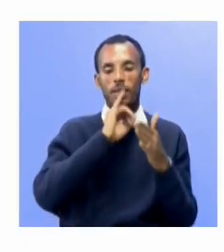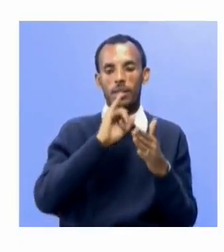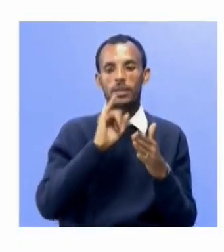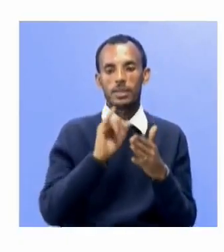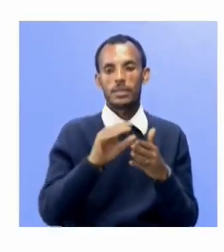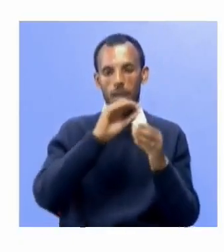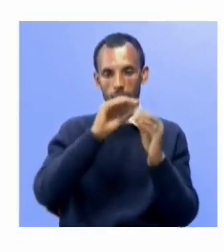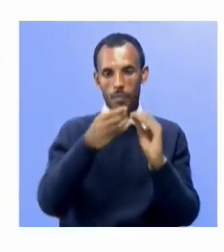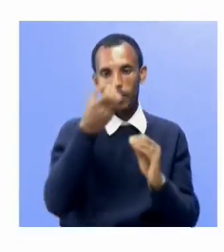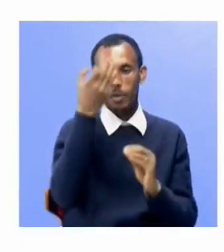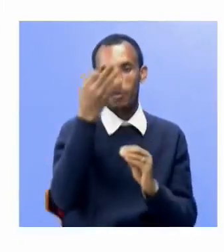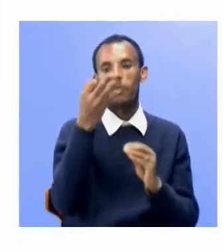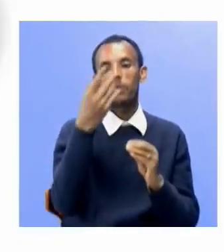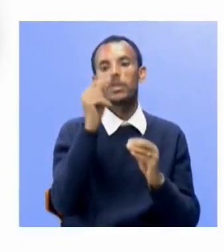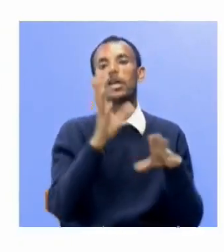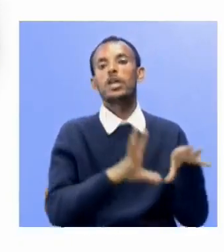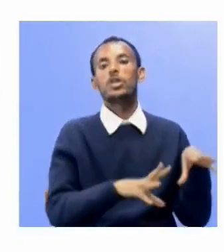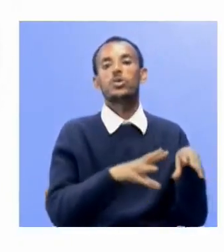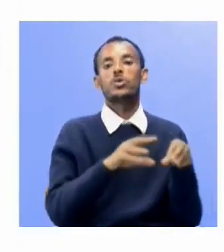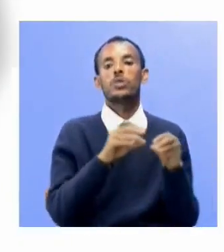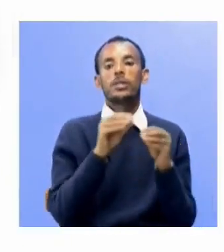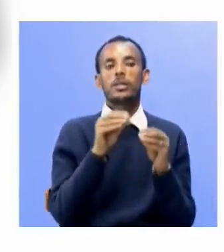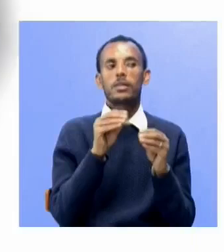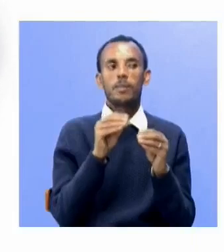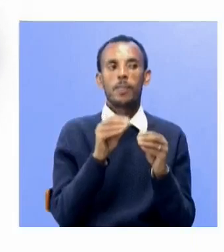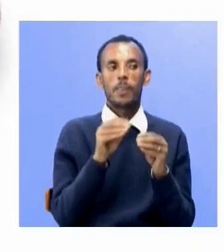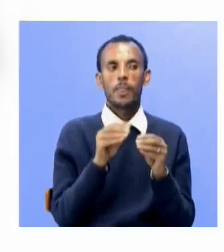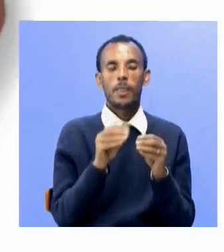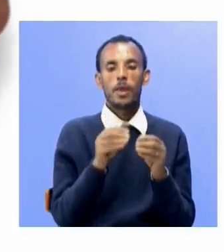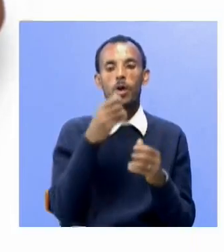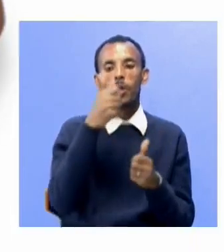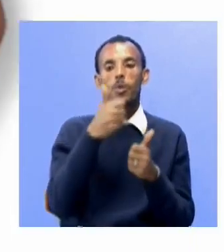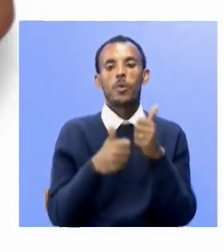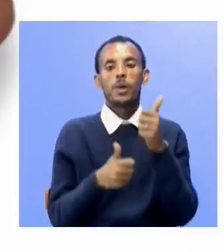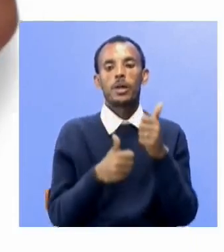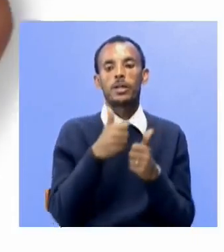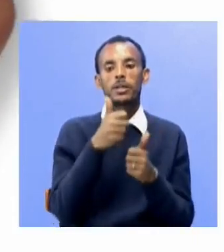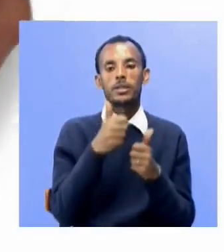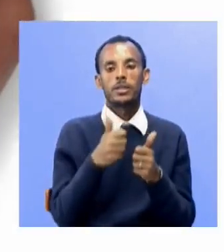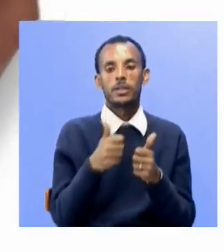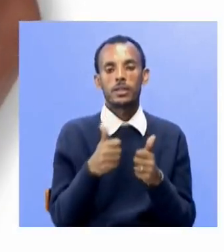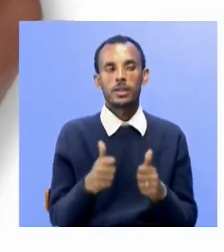the number of students